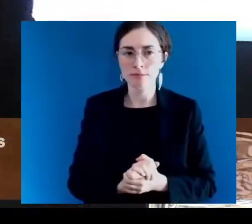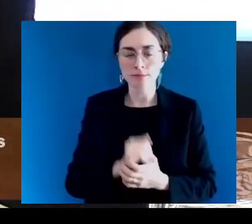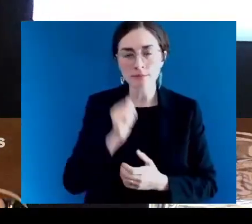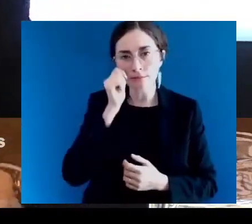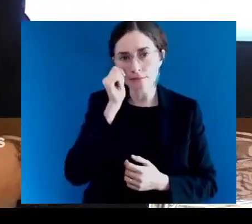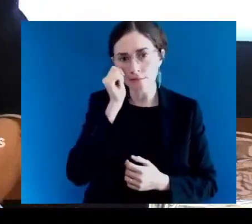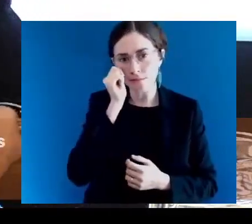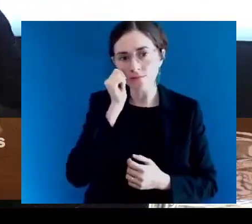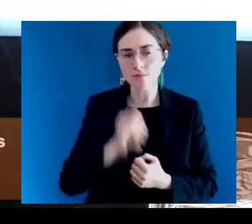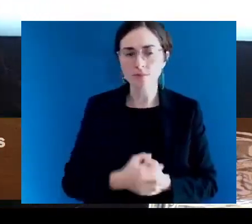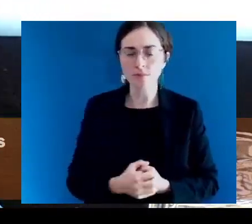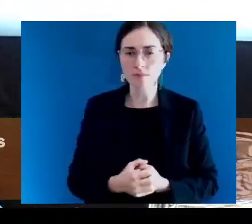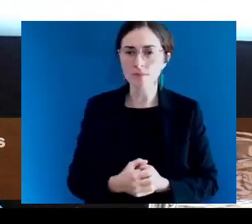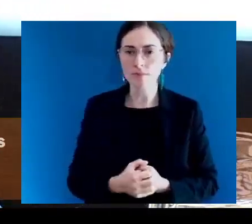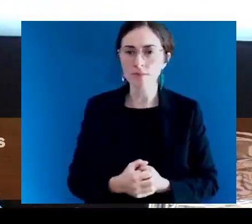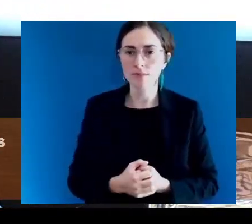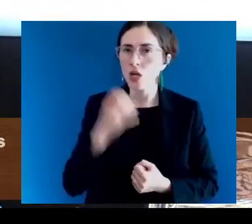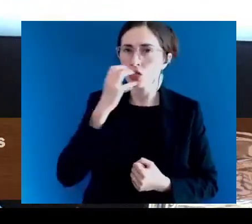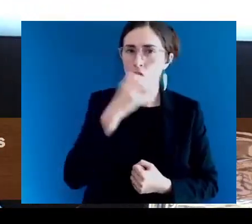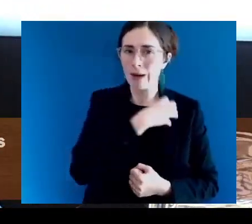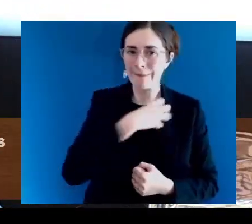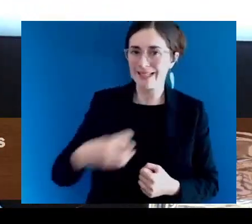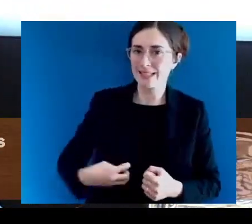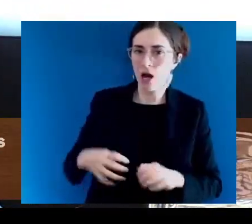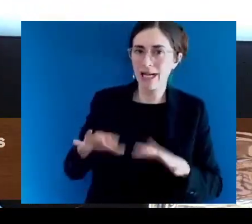Sorry, Minister, I was not observing there.